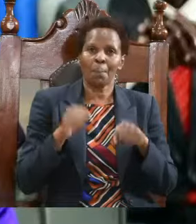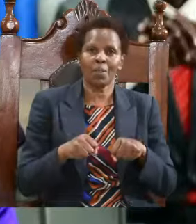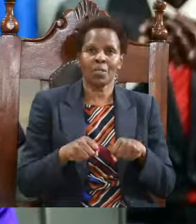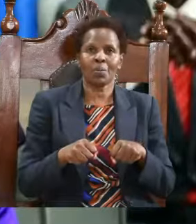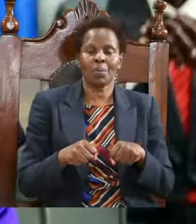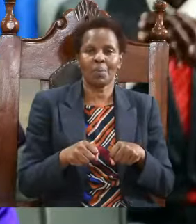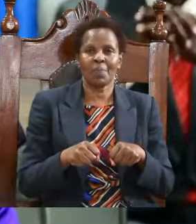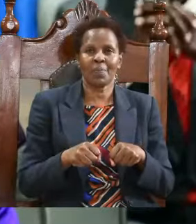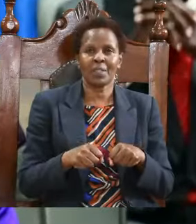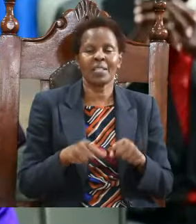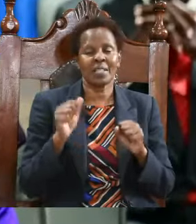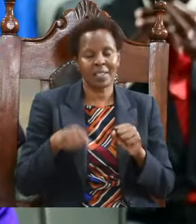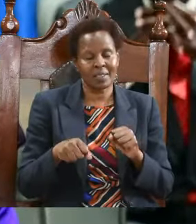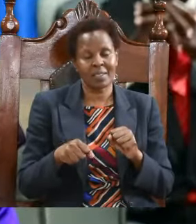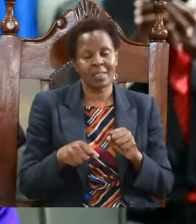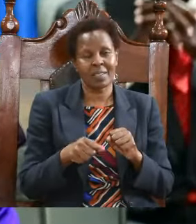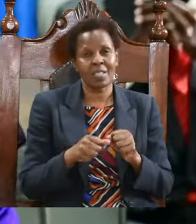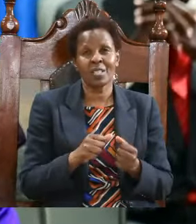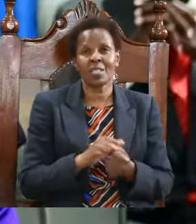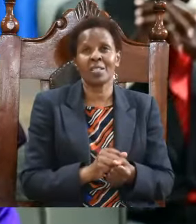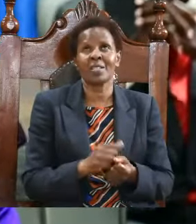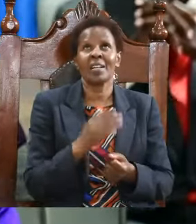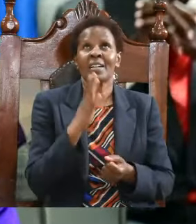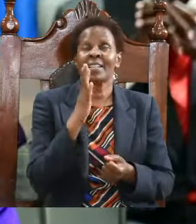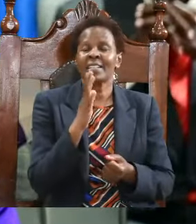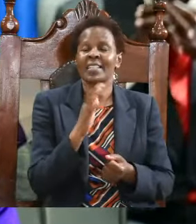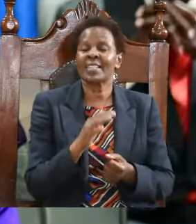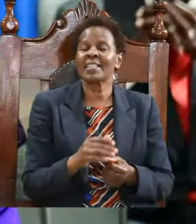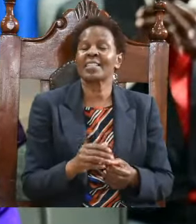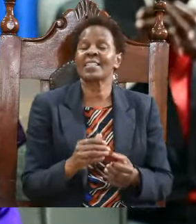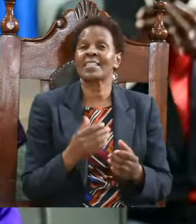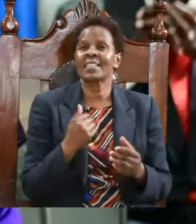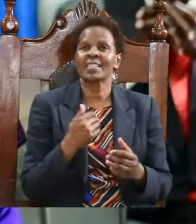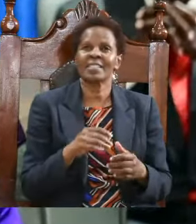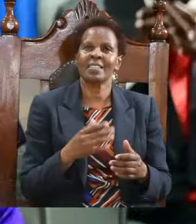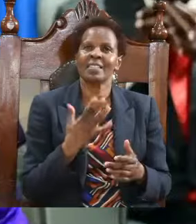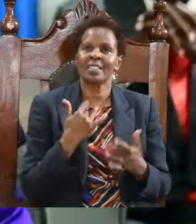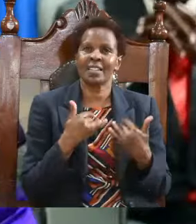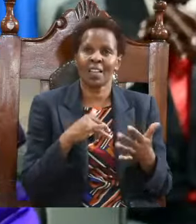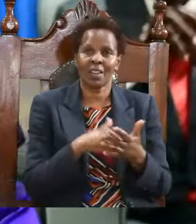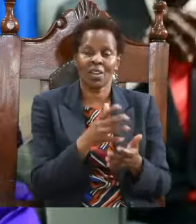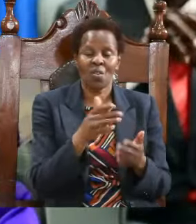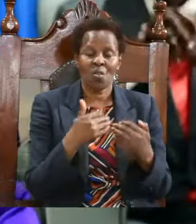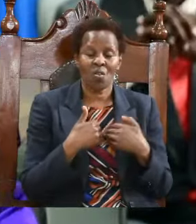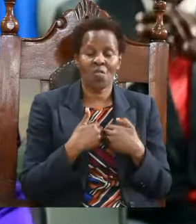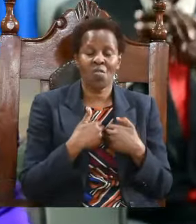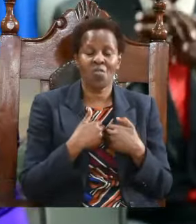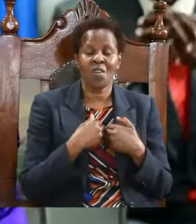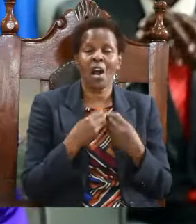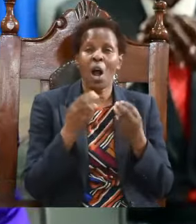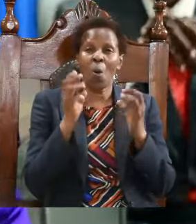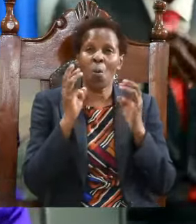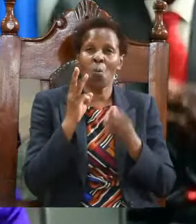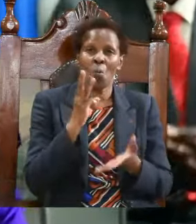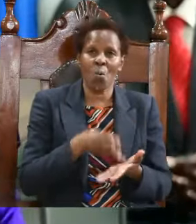we can conquer. God just wants a willing heart. Tell your neighbor, a willing heart.